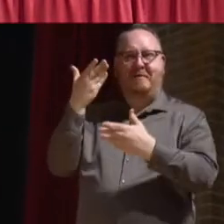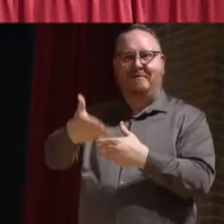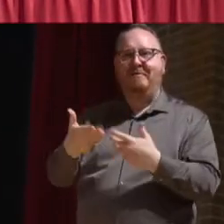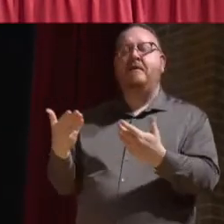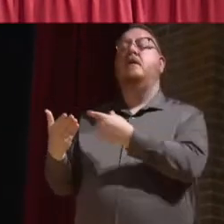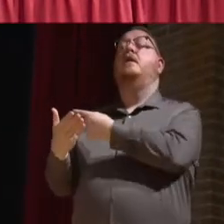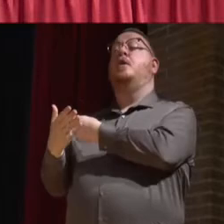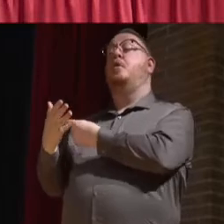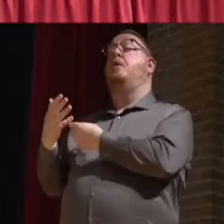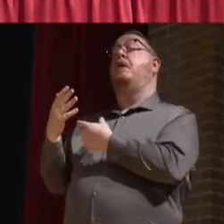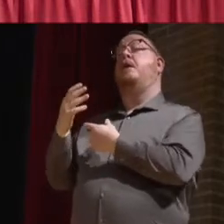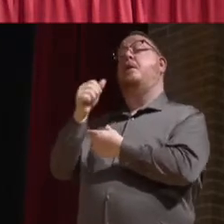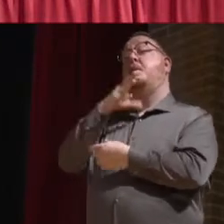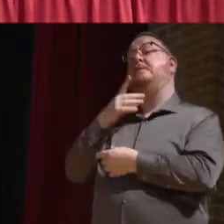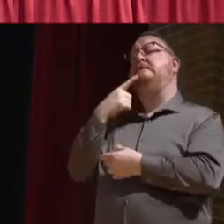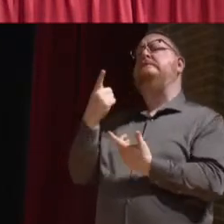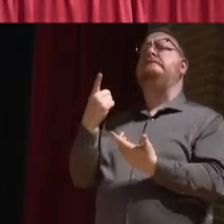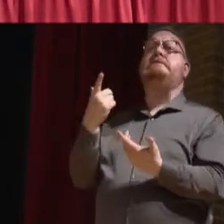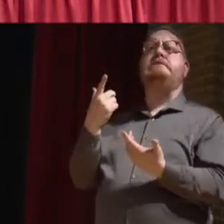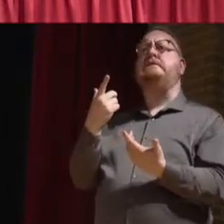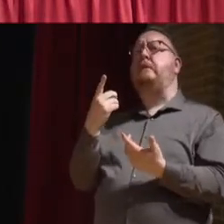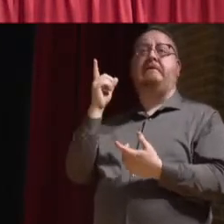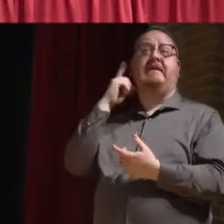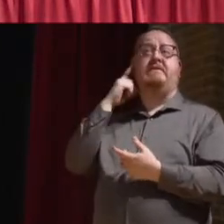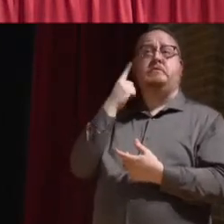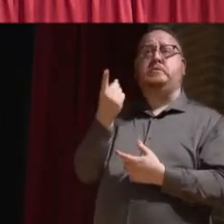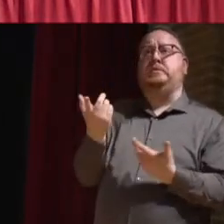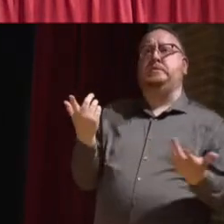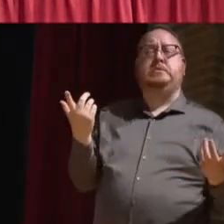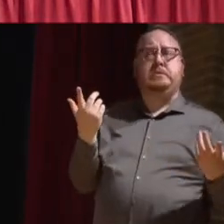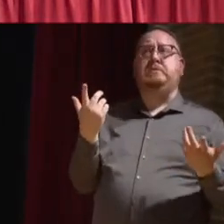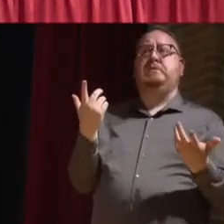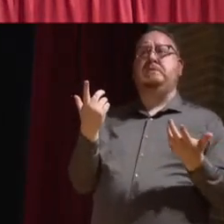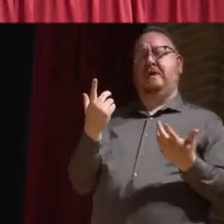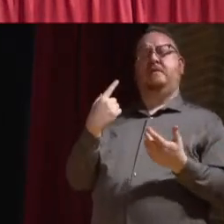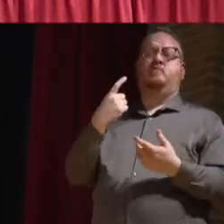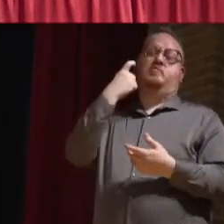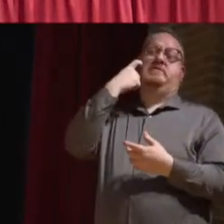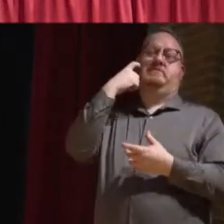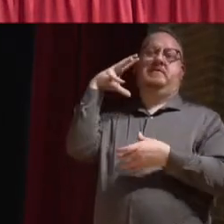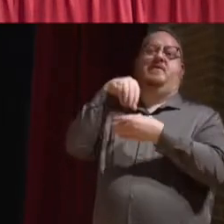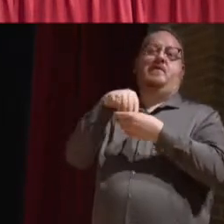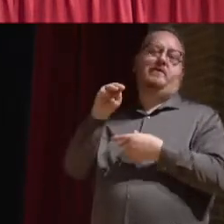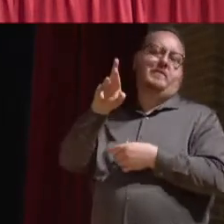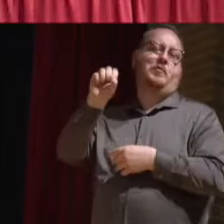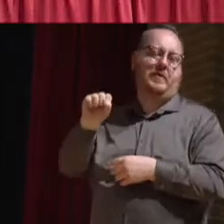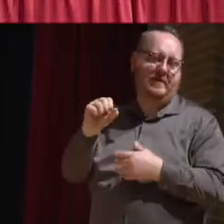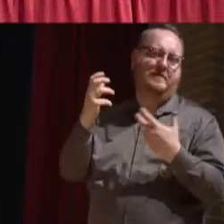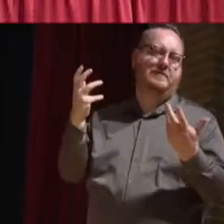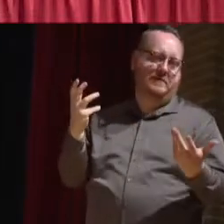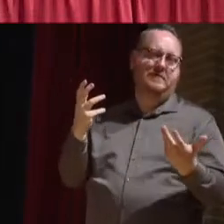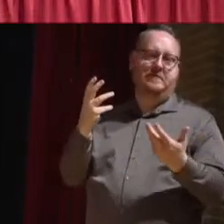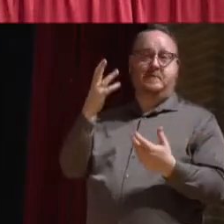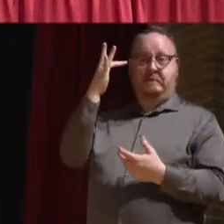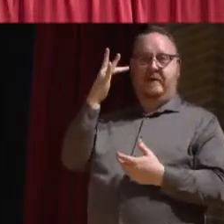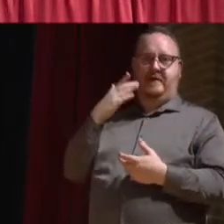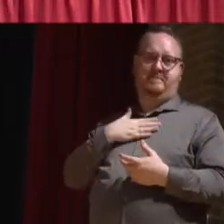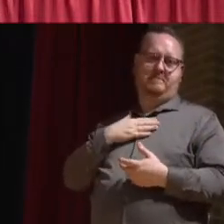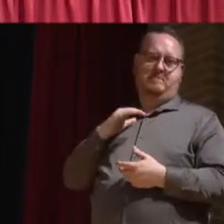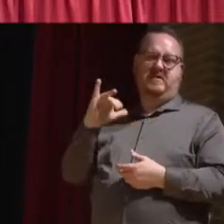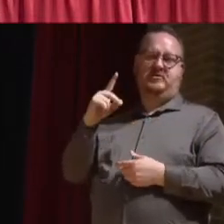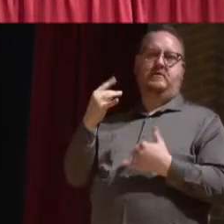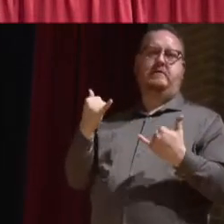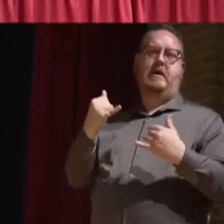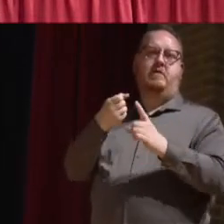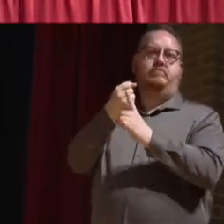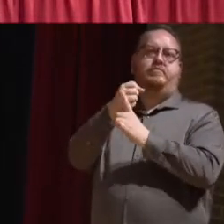we hadn't heard of you, so that's, and we're just getting involved with MRS because our child just turned 18, so.